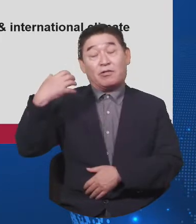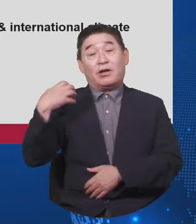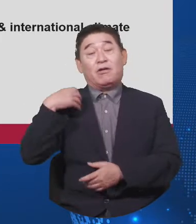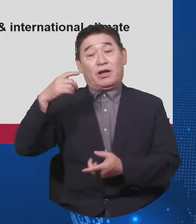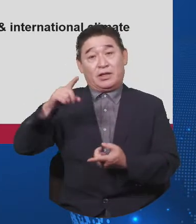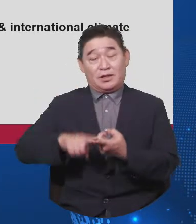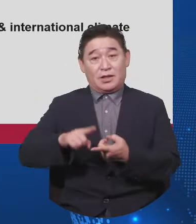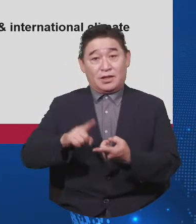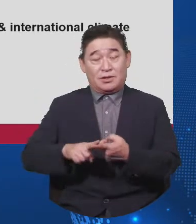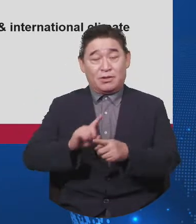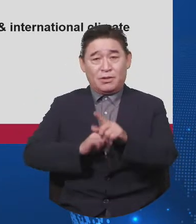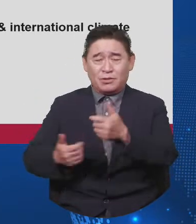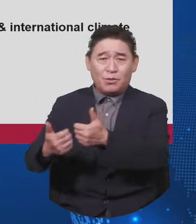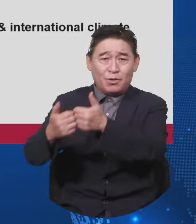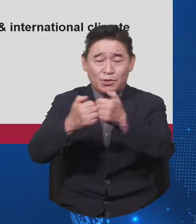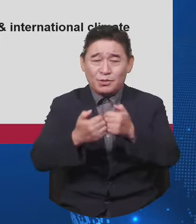some